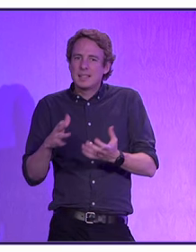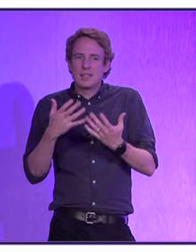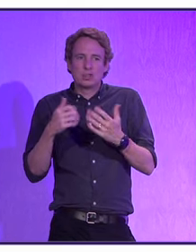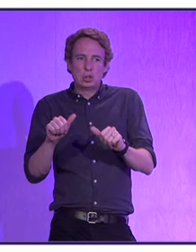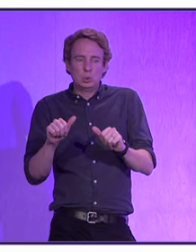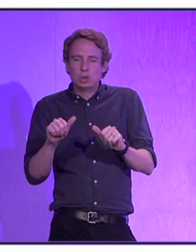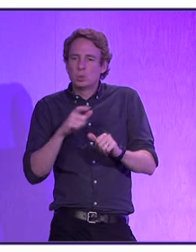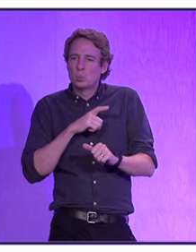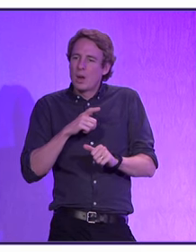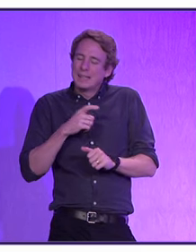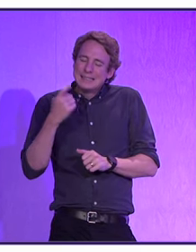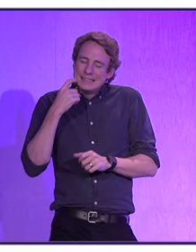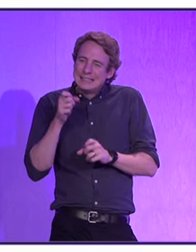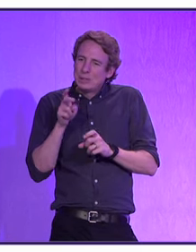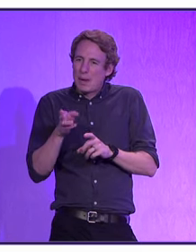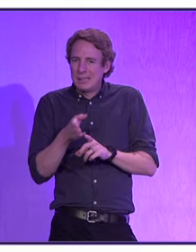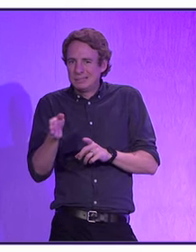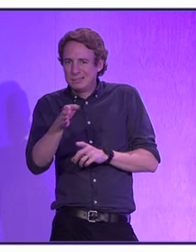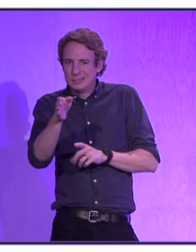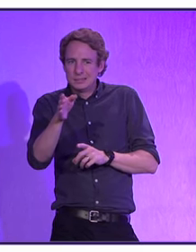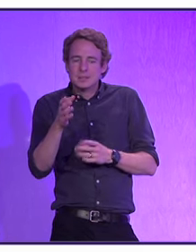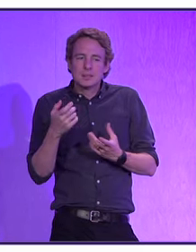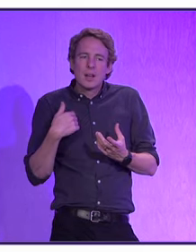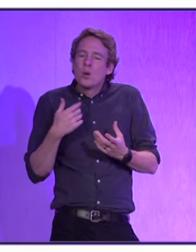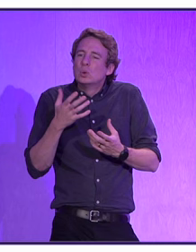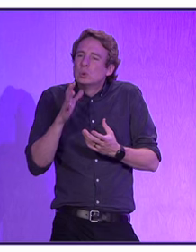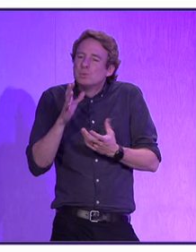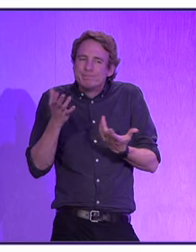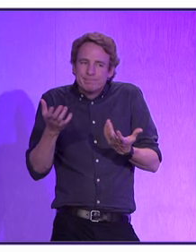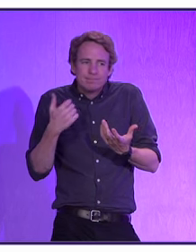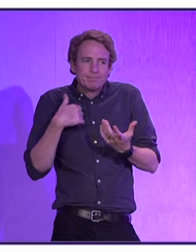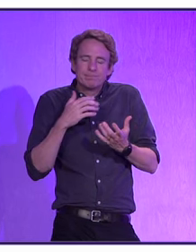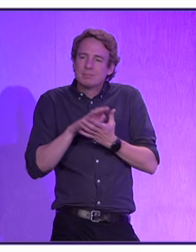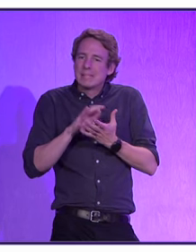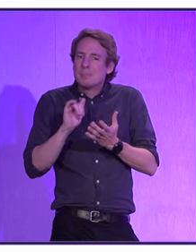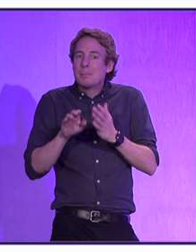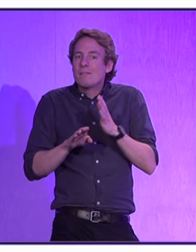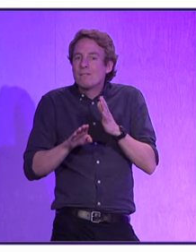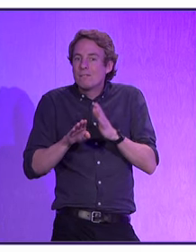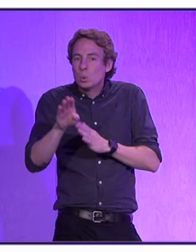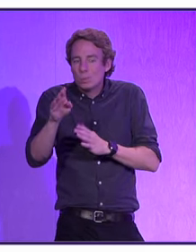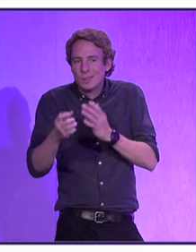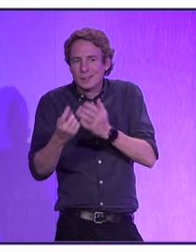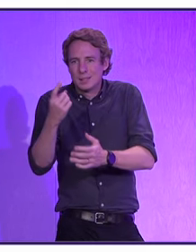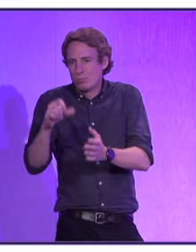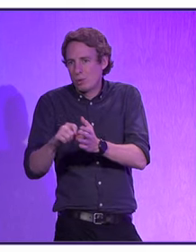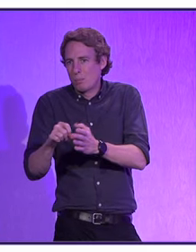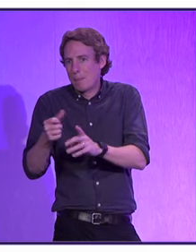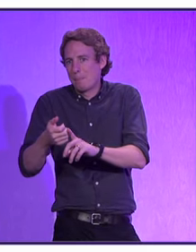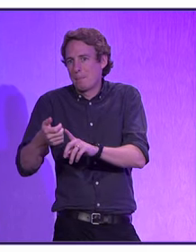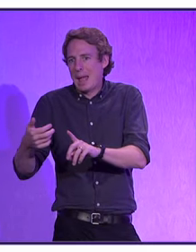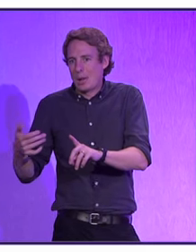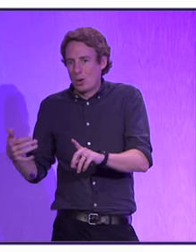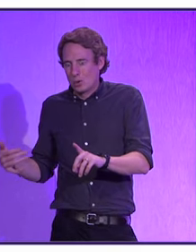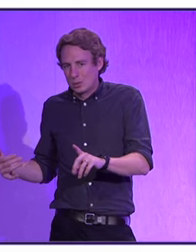solutions, right, and just doing it the easy way, choosing the easy way to do things. And this might result in future backlogs.